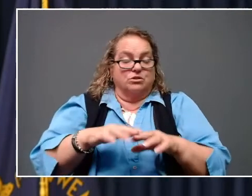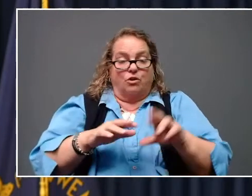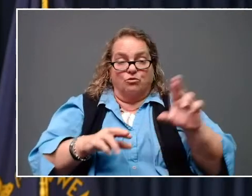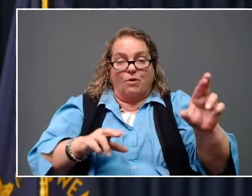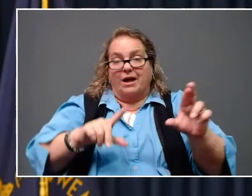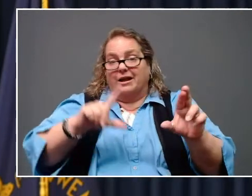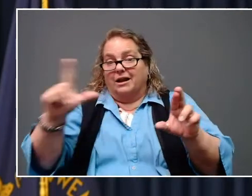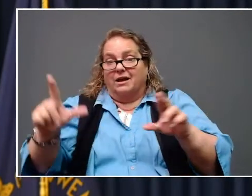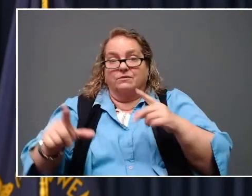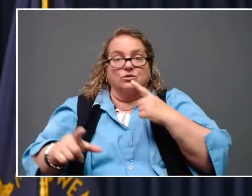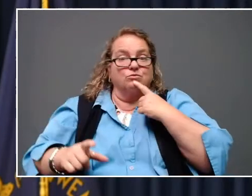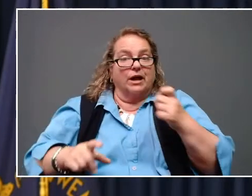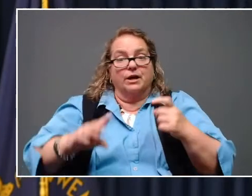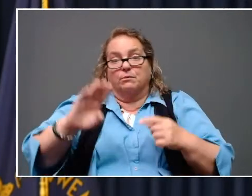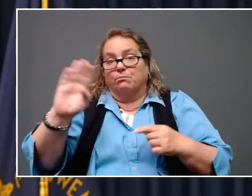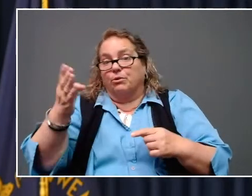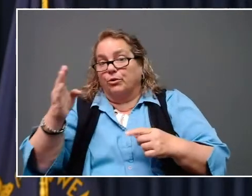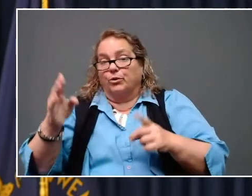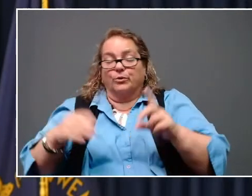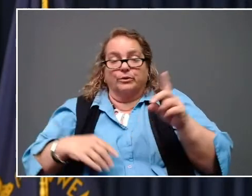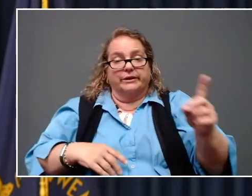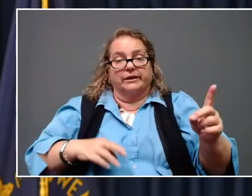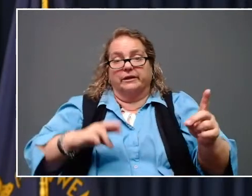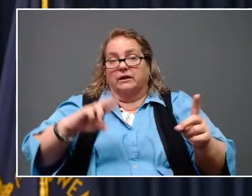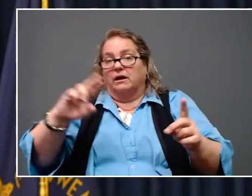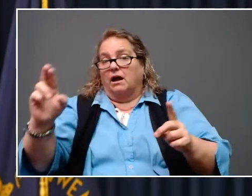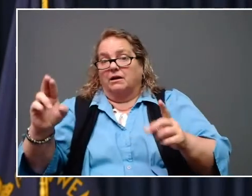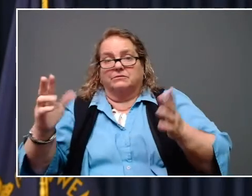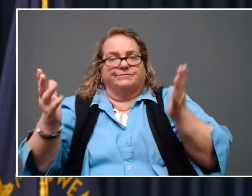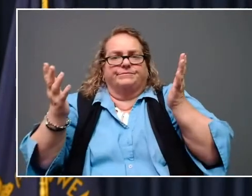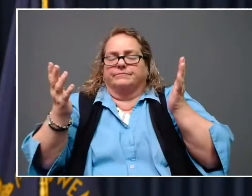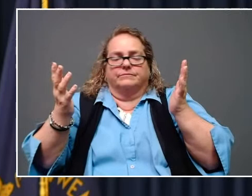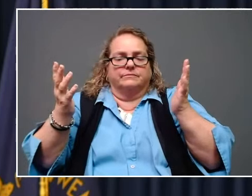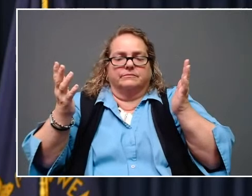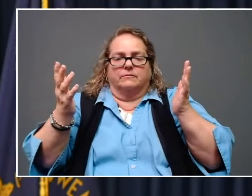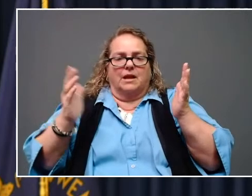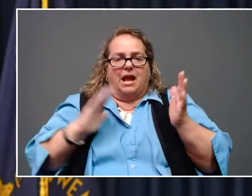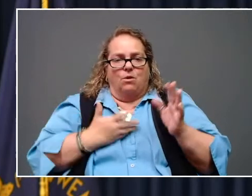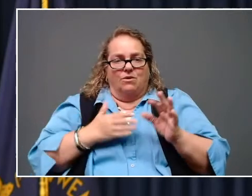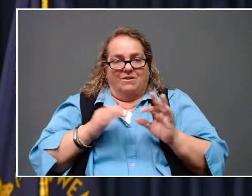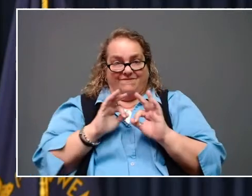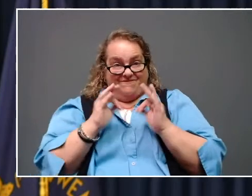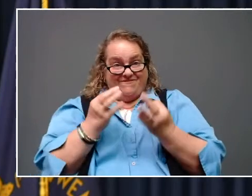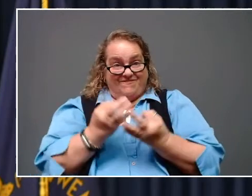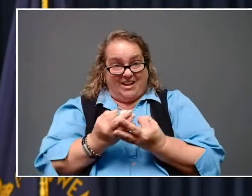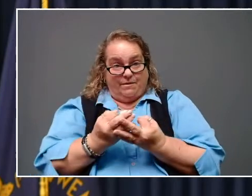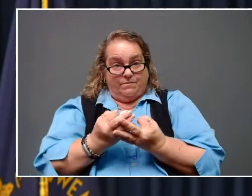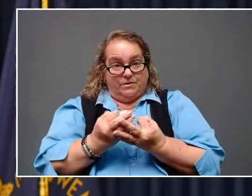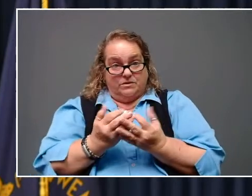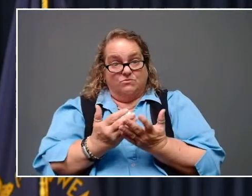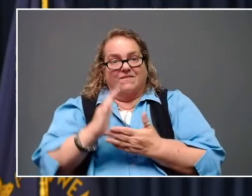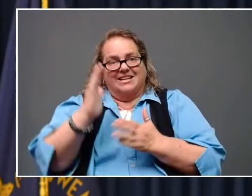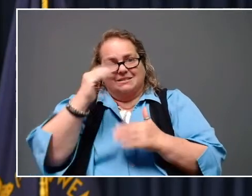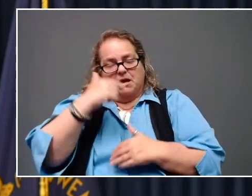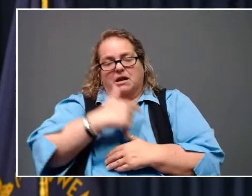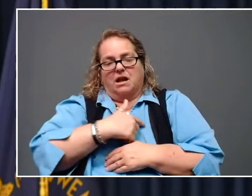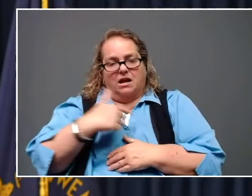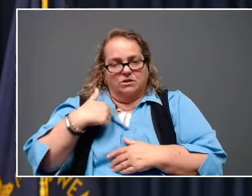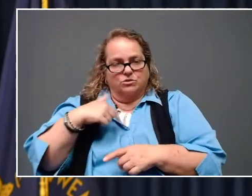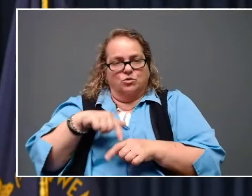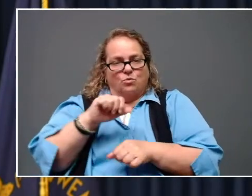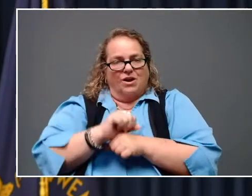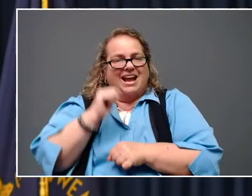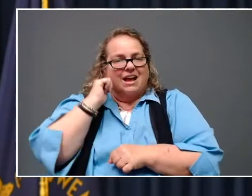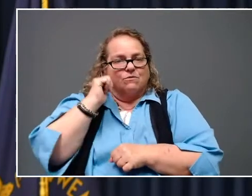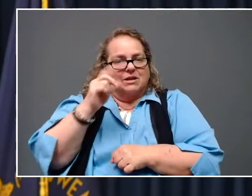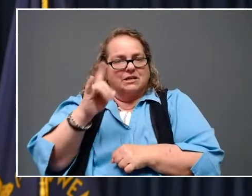blue or D or R, our families rightfully expect us to work every day to create better jobs so they can put food